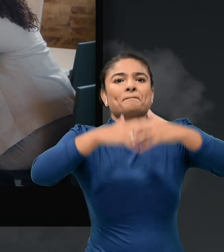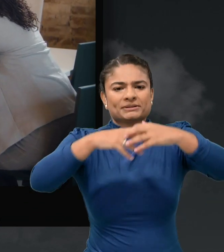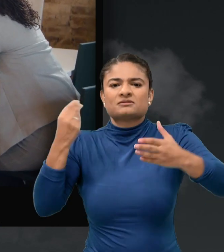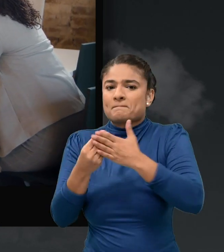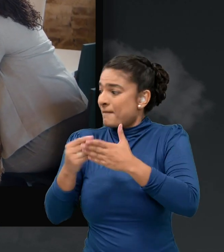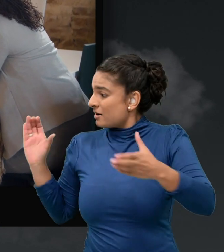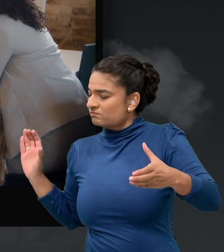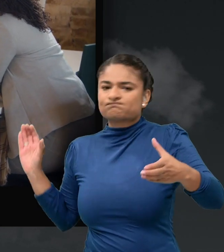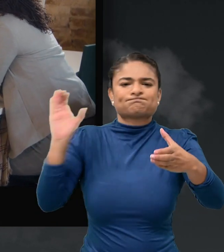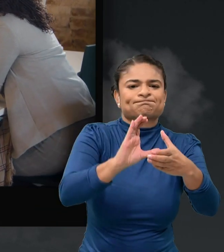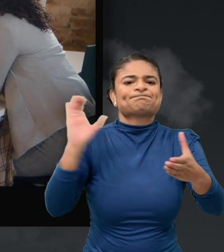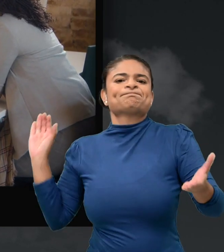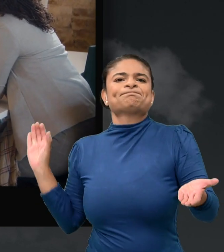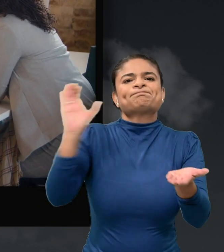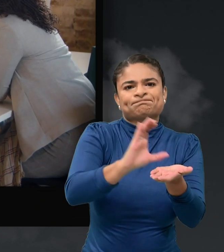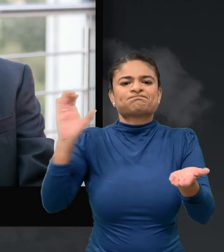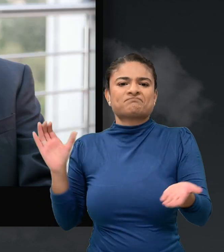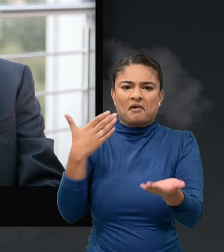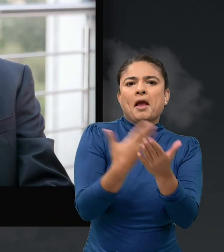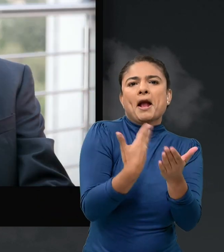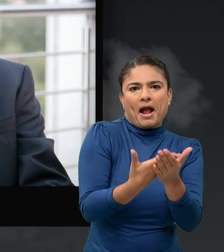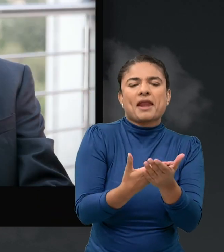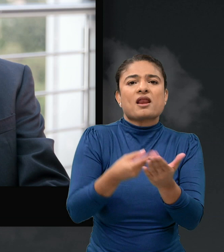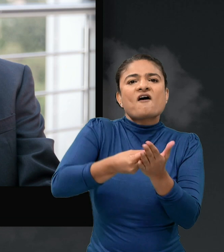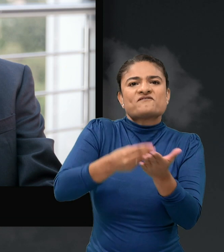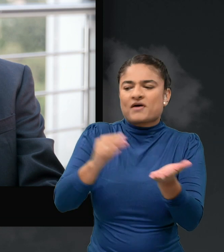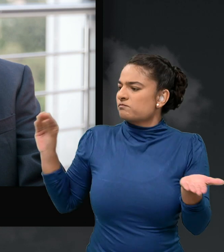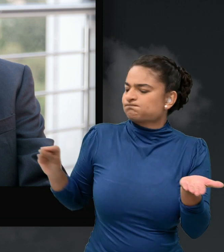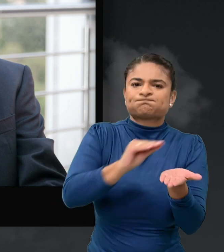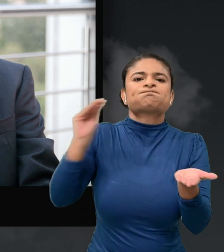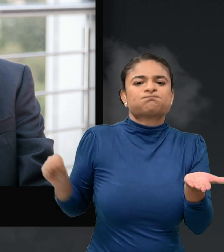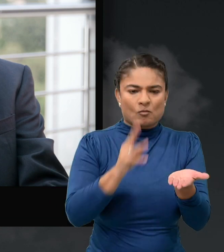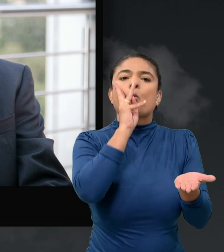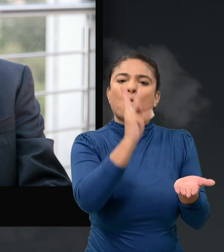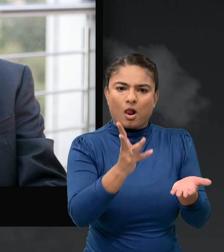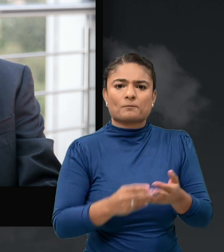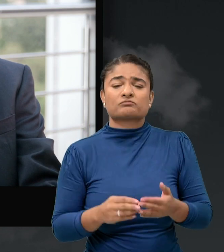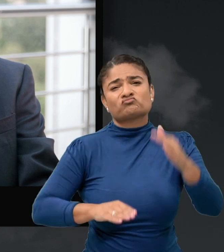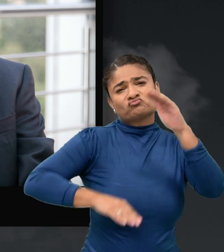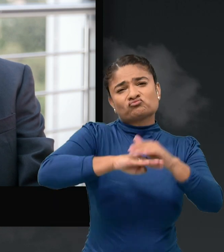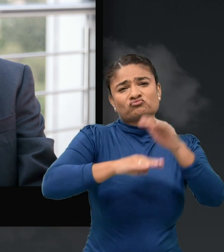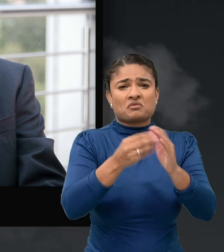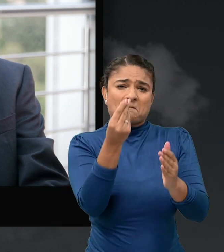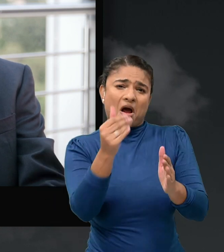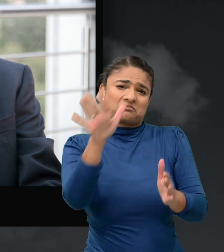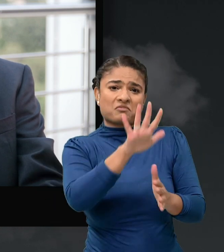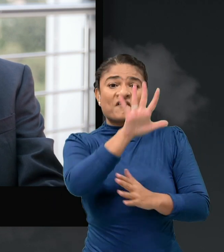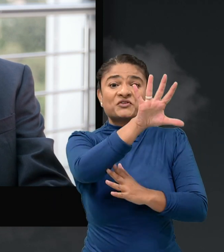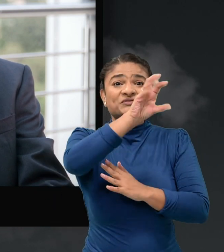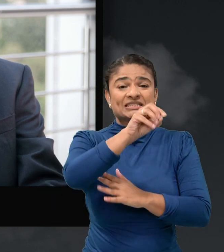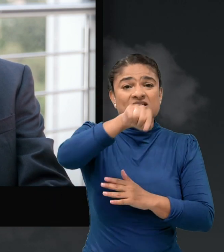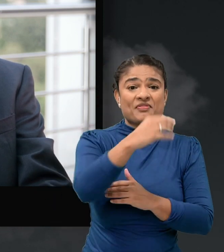disabilities. Through this scheme, entrepreneurs are able to get funding from SEFA, the minimum